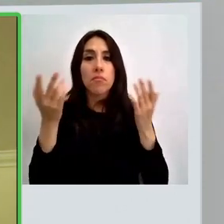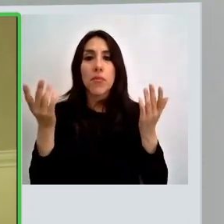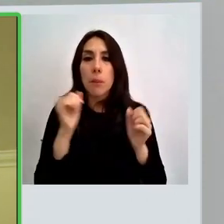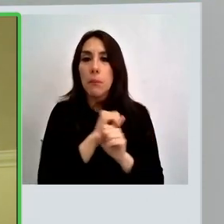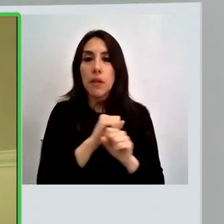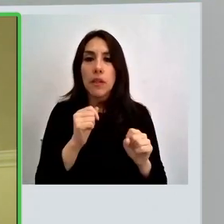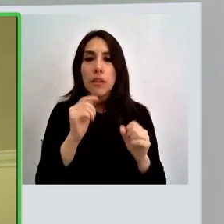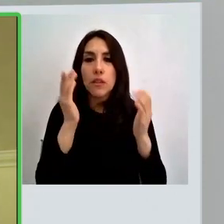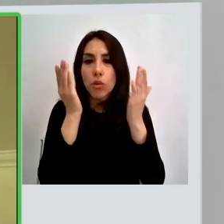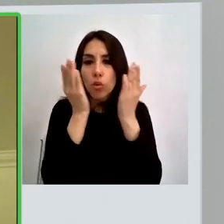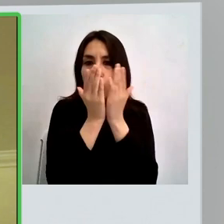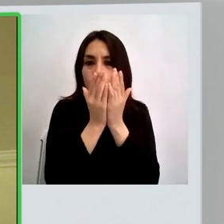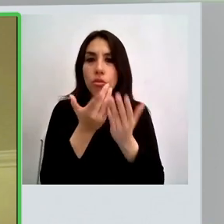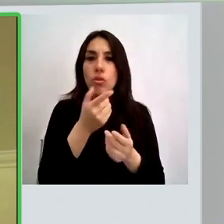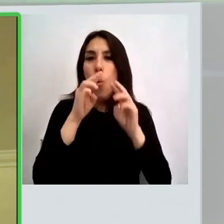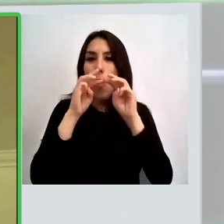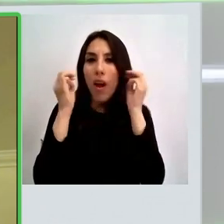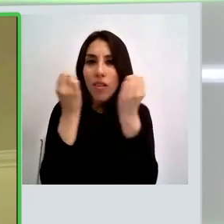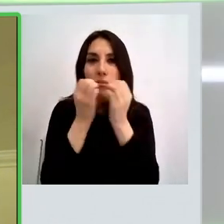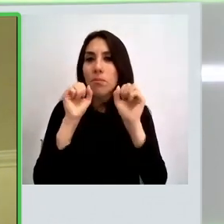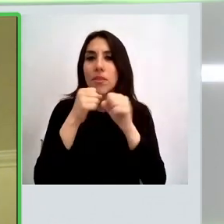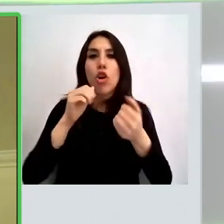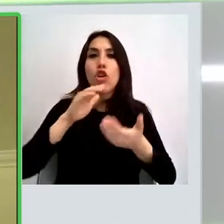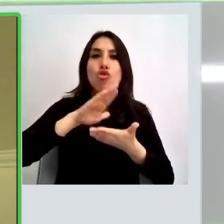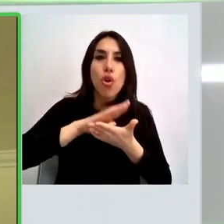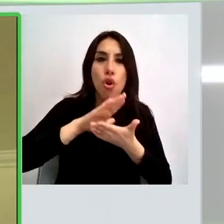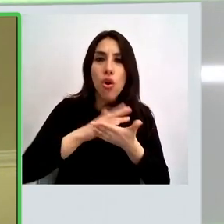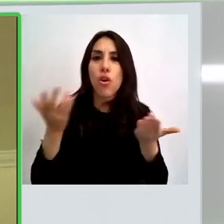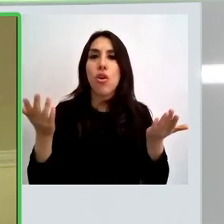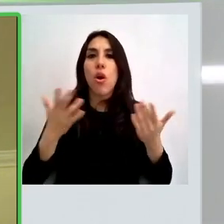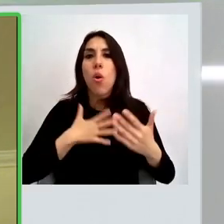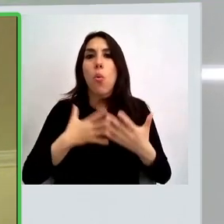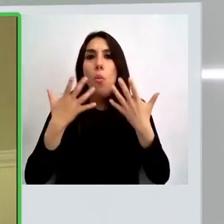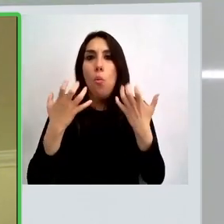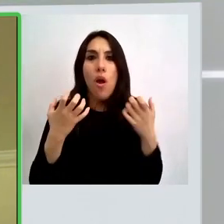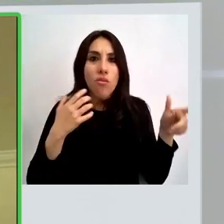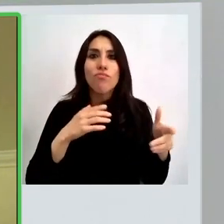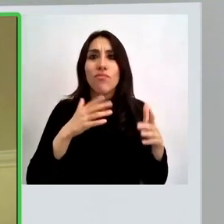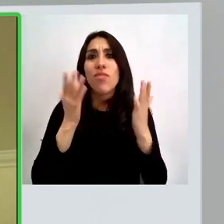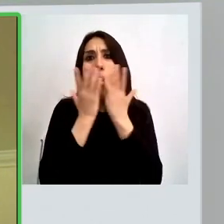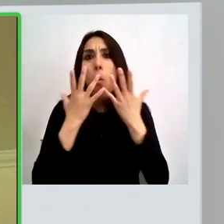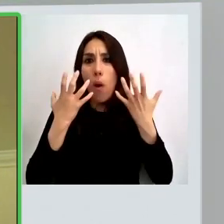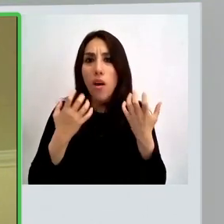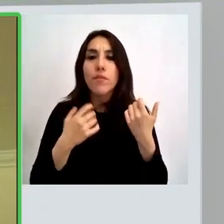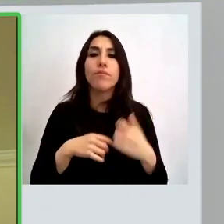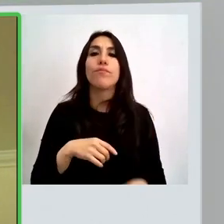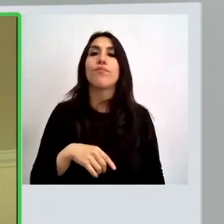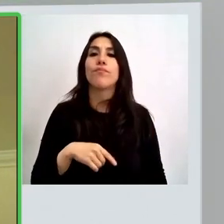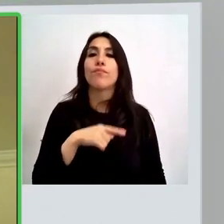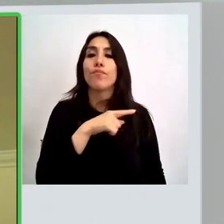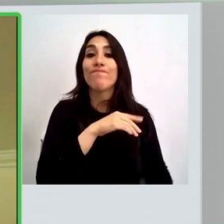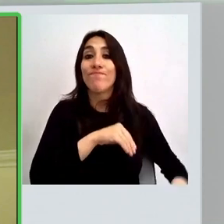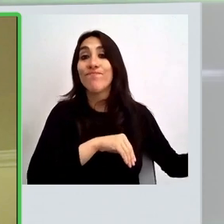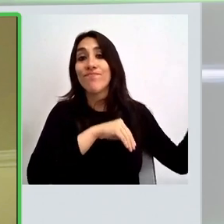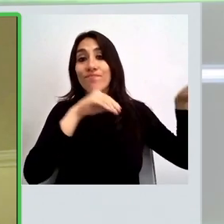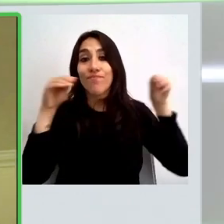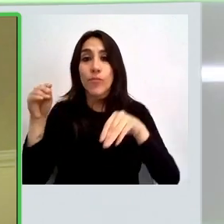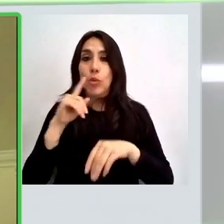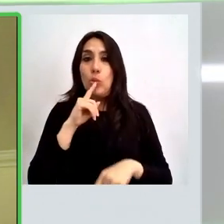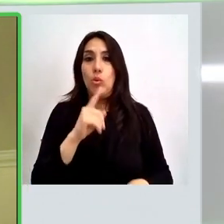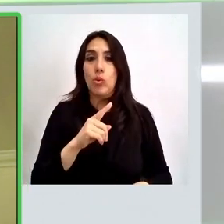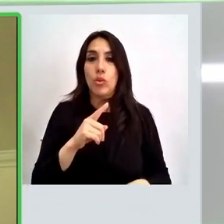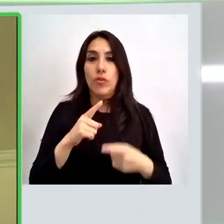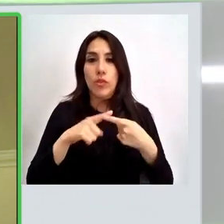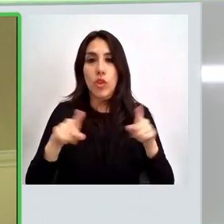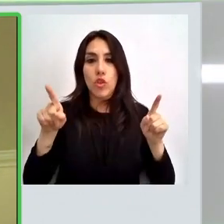was sent to a separate school for what we call the deaf and dumb. And as my brother once said to me,